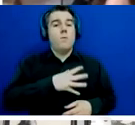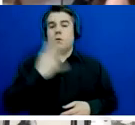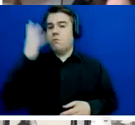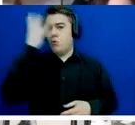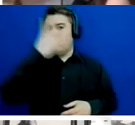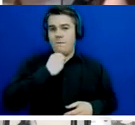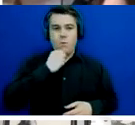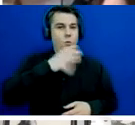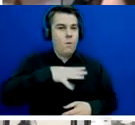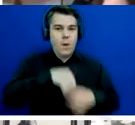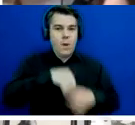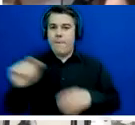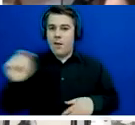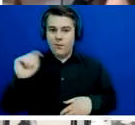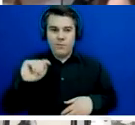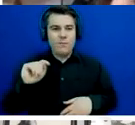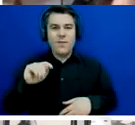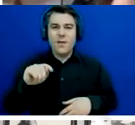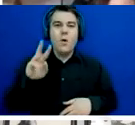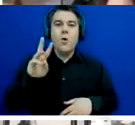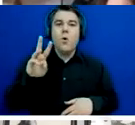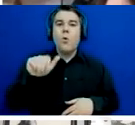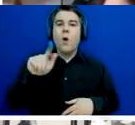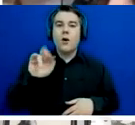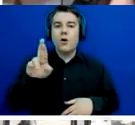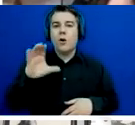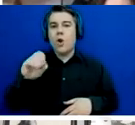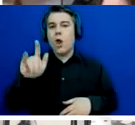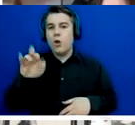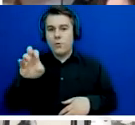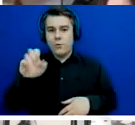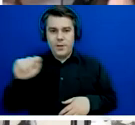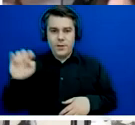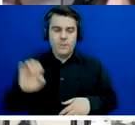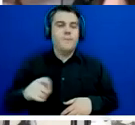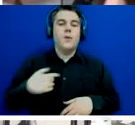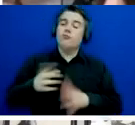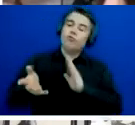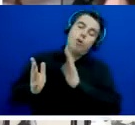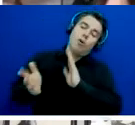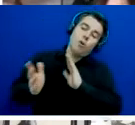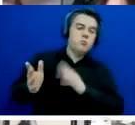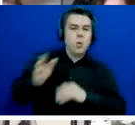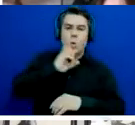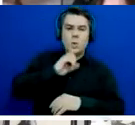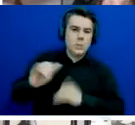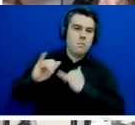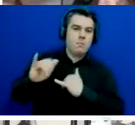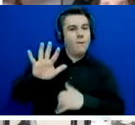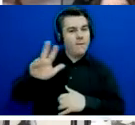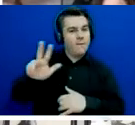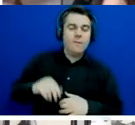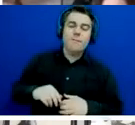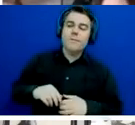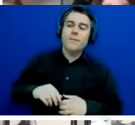in the bathroom at watercolor in. And she and I were talking, and she was the same age as me, 53, and she had